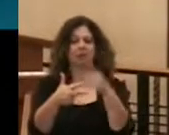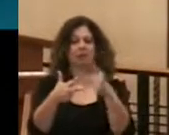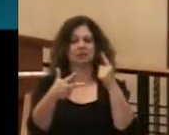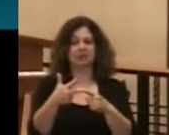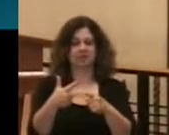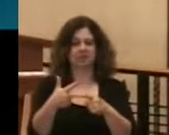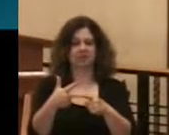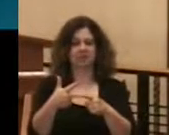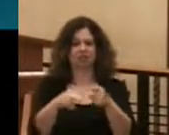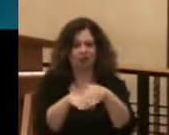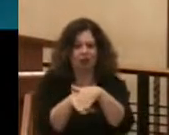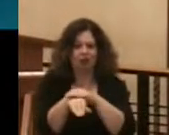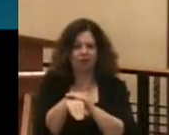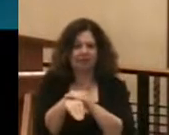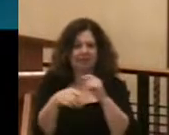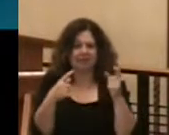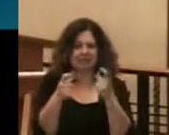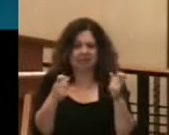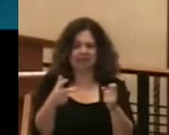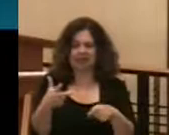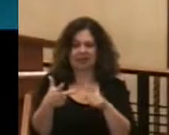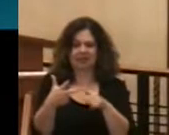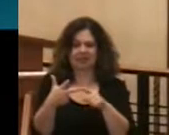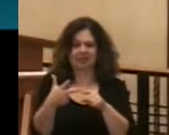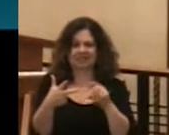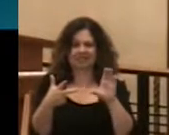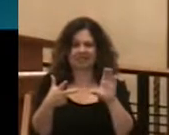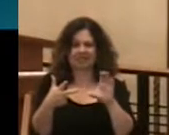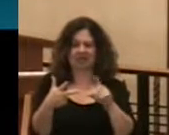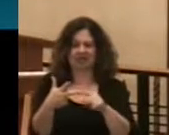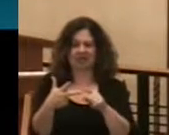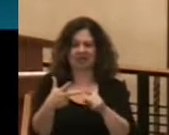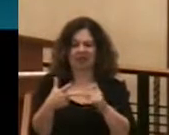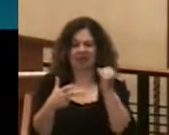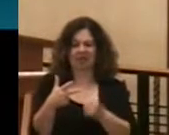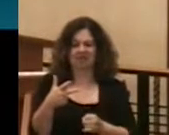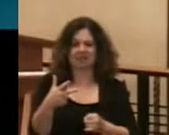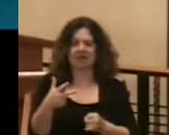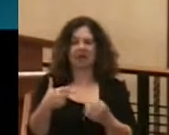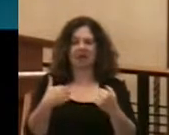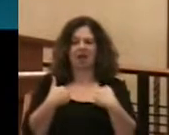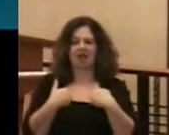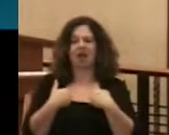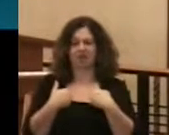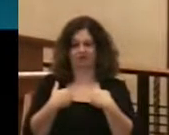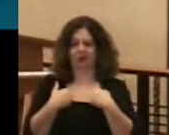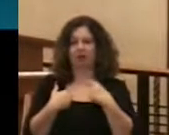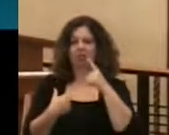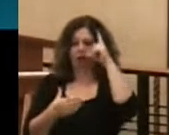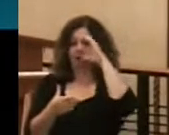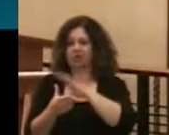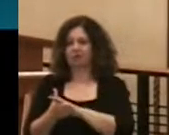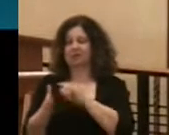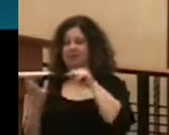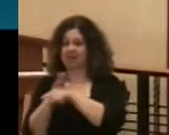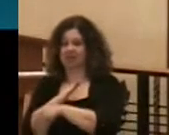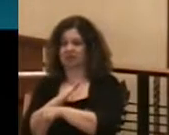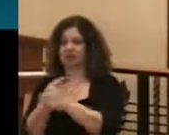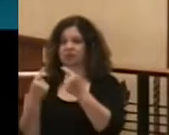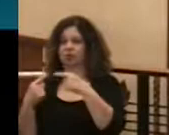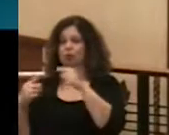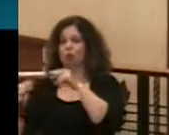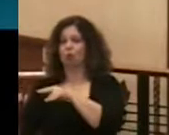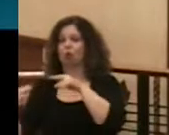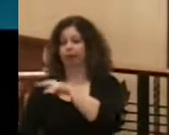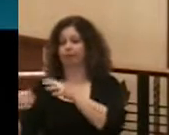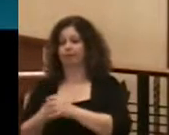sin. Plan C involved having Bathsheba's husband, Uriah, killed in battle. When